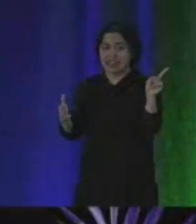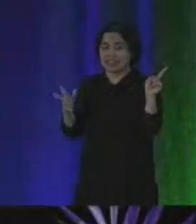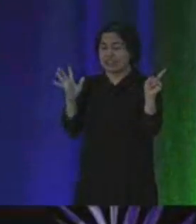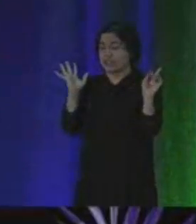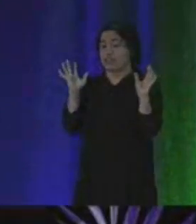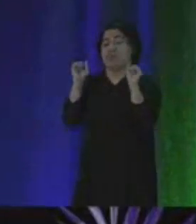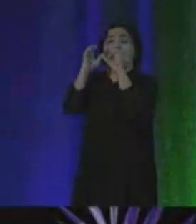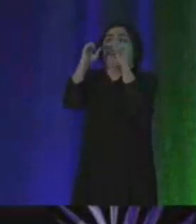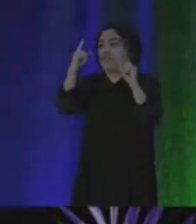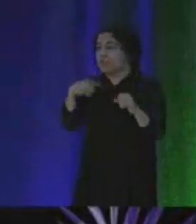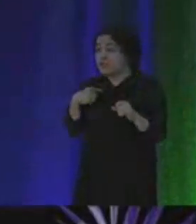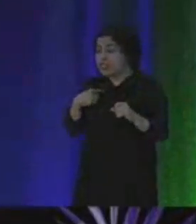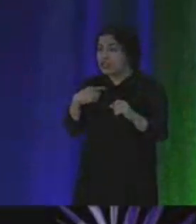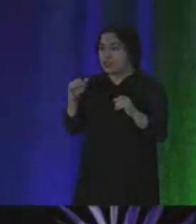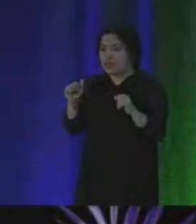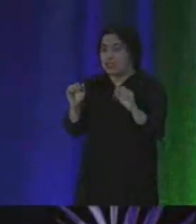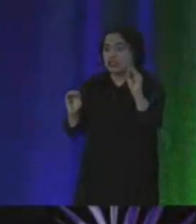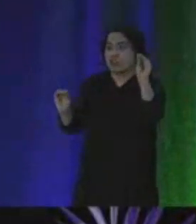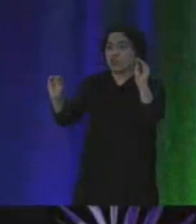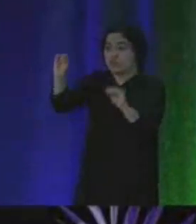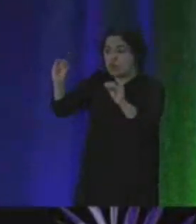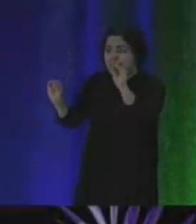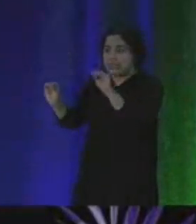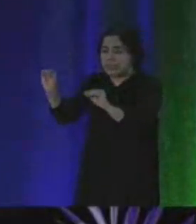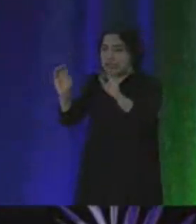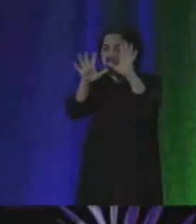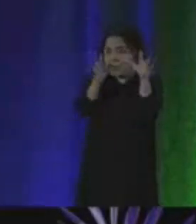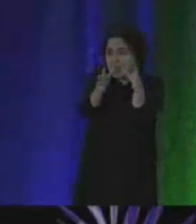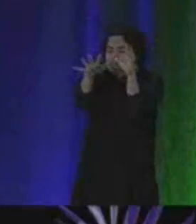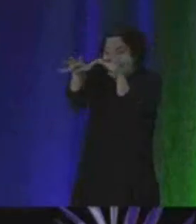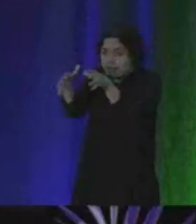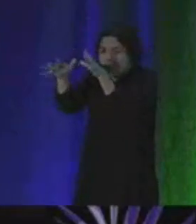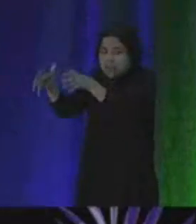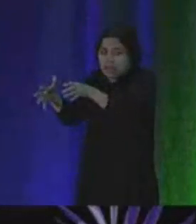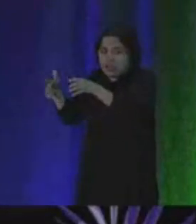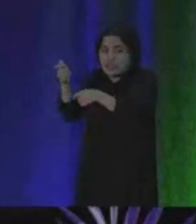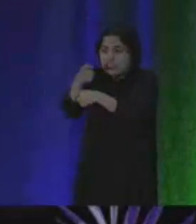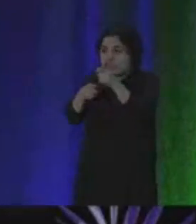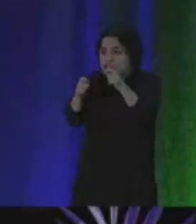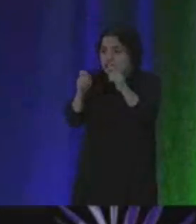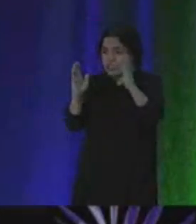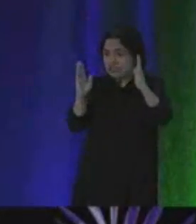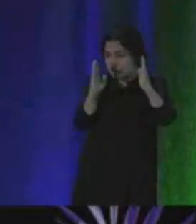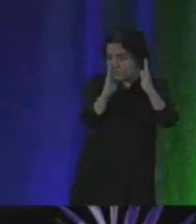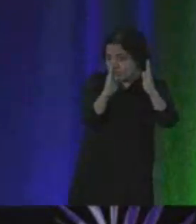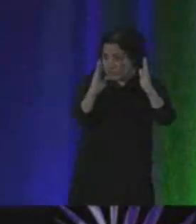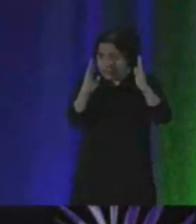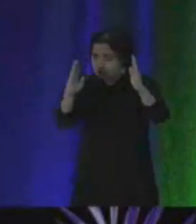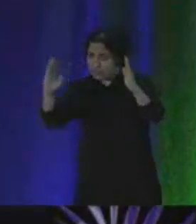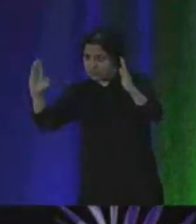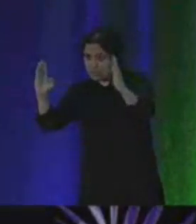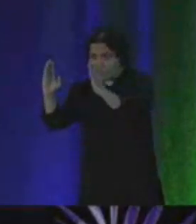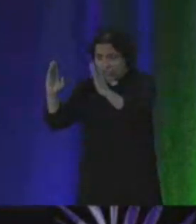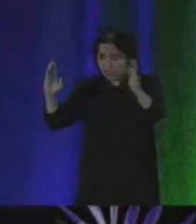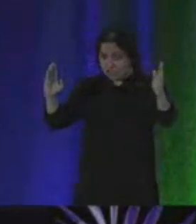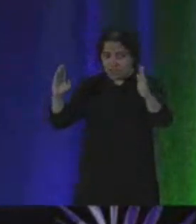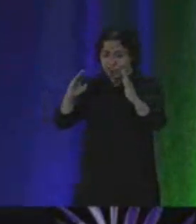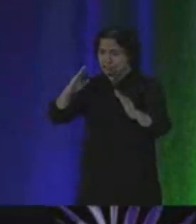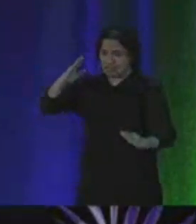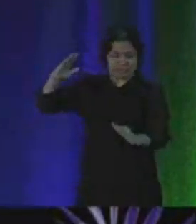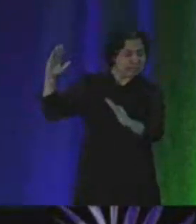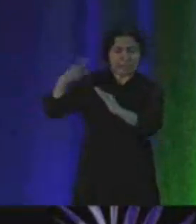me is it's sortable. And you can change the columns. Shit is prod grade. It's